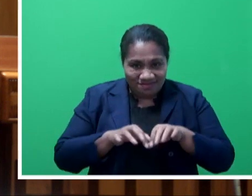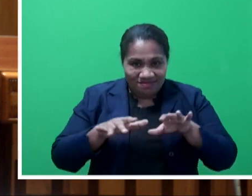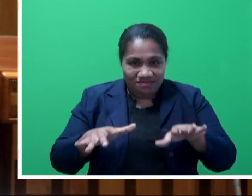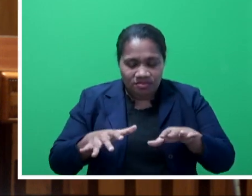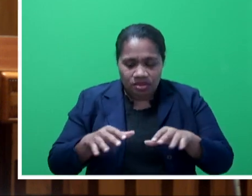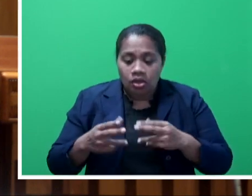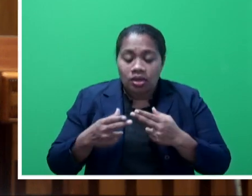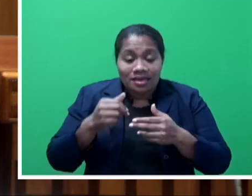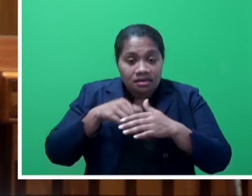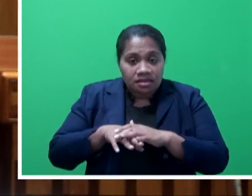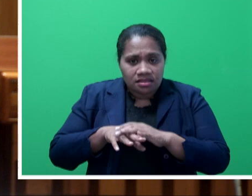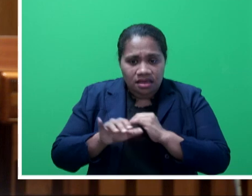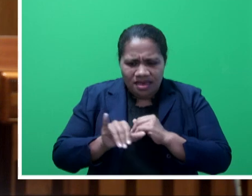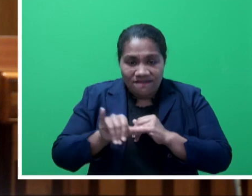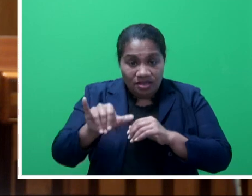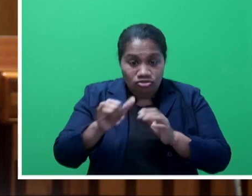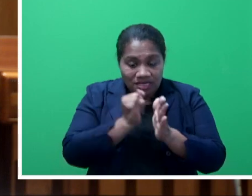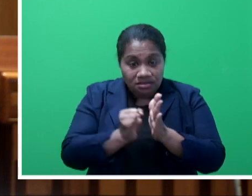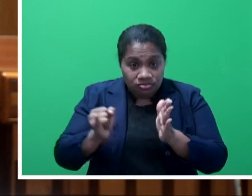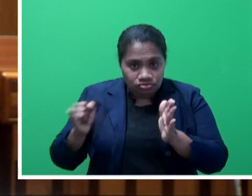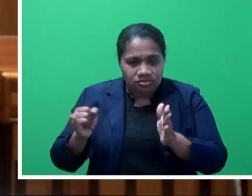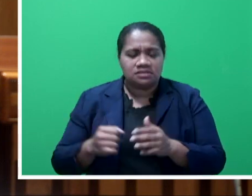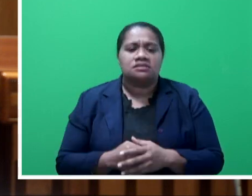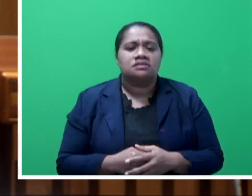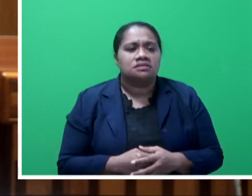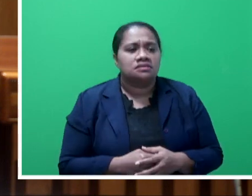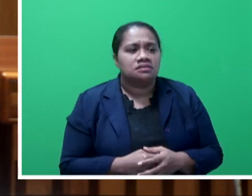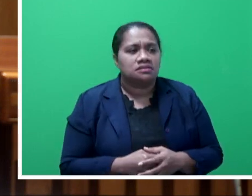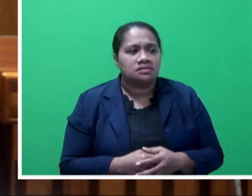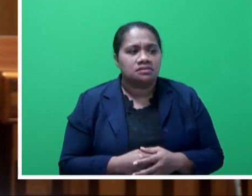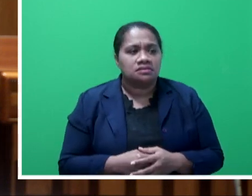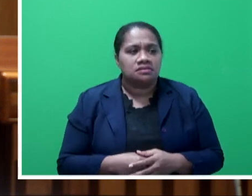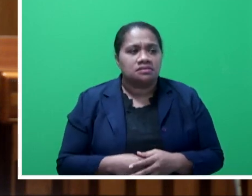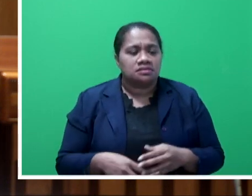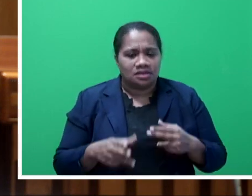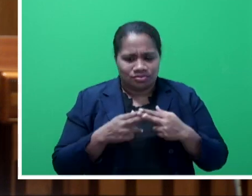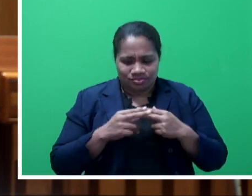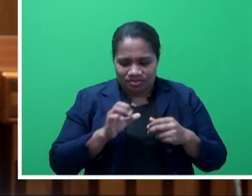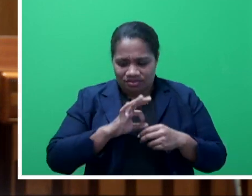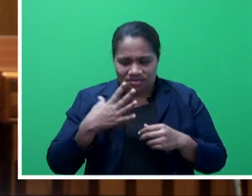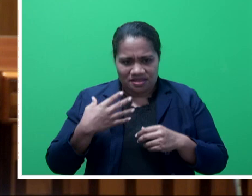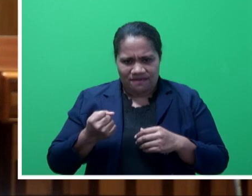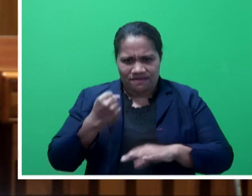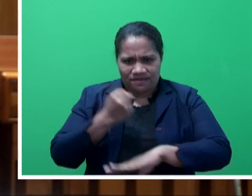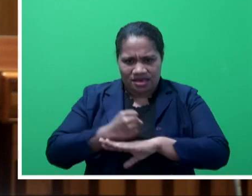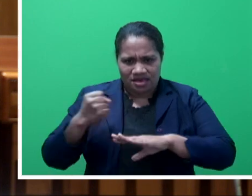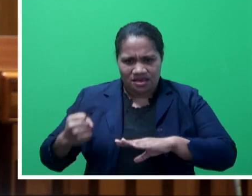aviation industry has been hit so hard, without government guarantees. That's a fact. This is